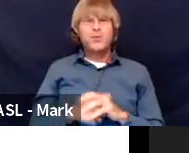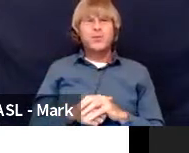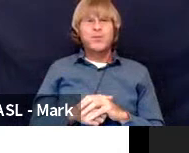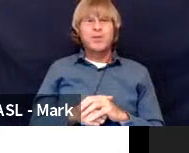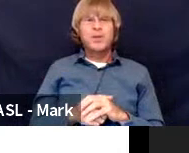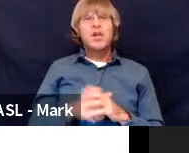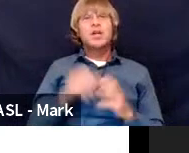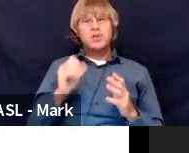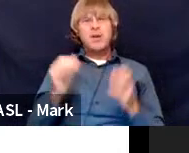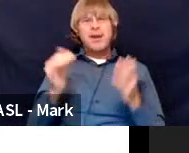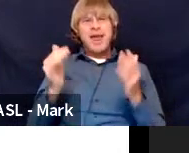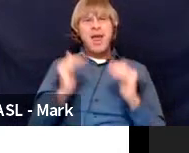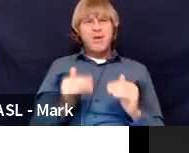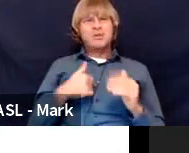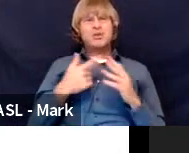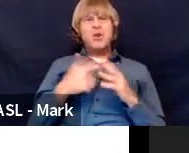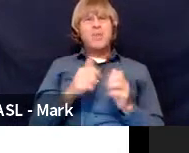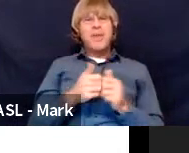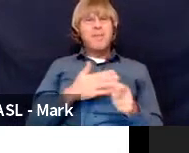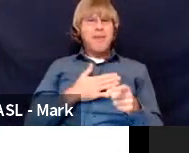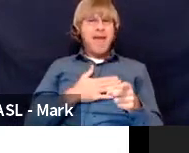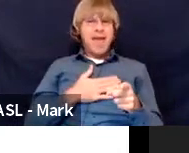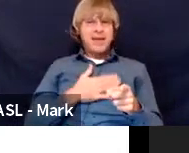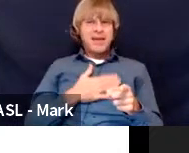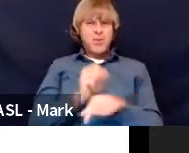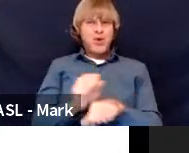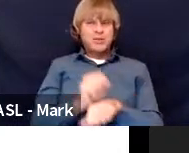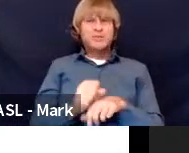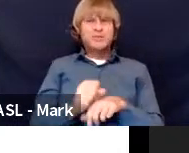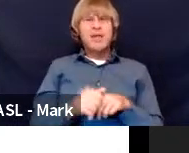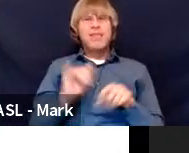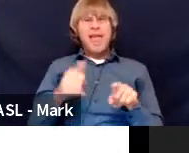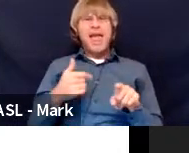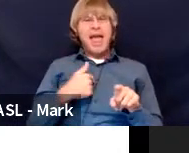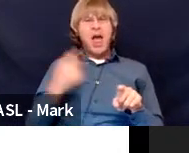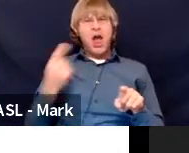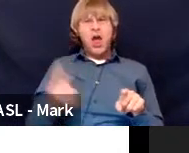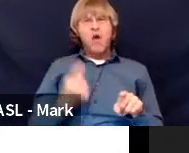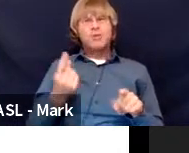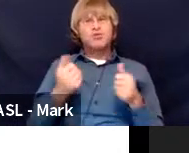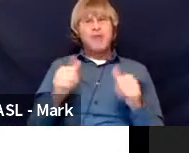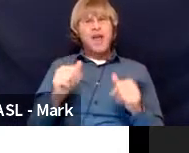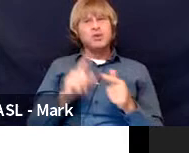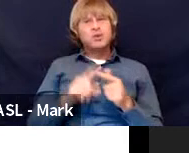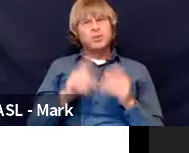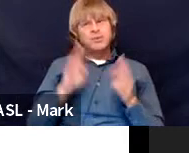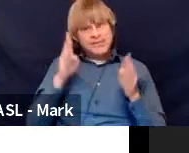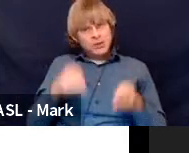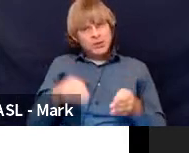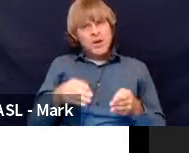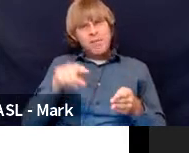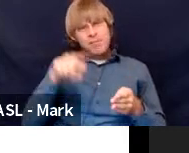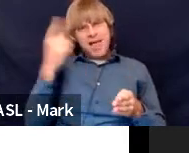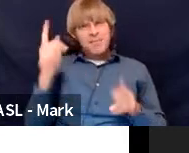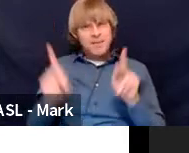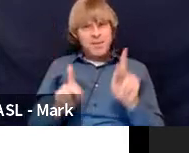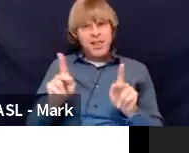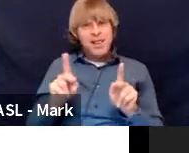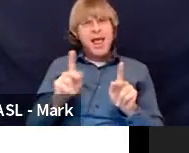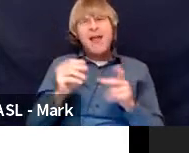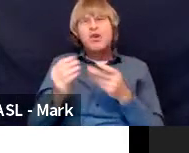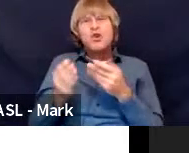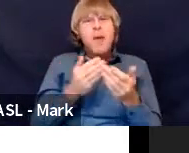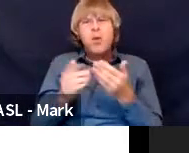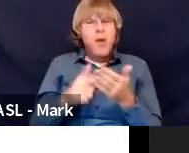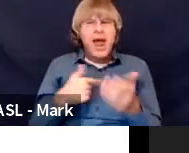So with that being said, I'll just start with my work, where I always try to center Black people and no matter